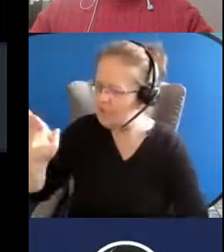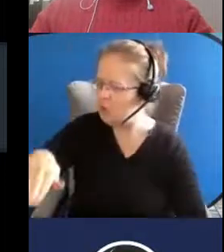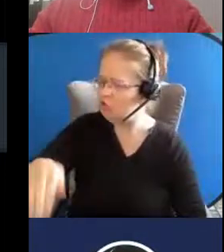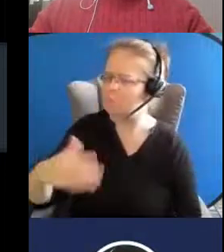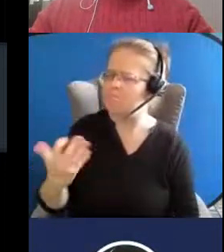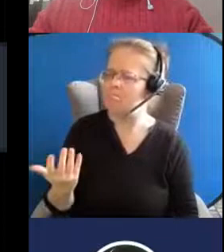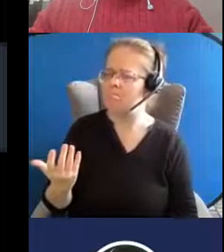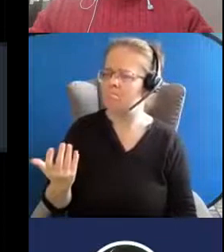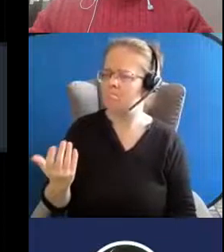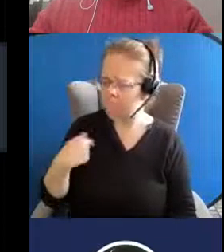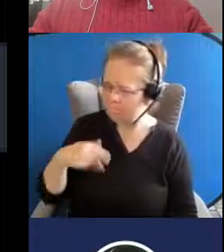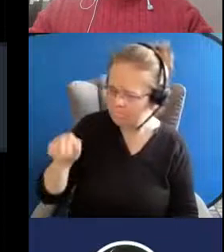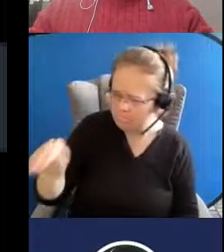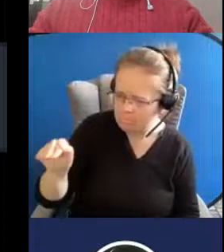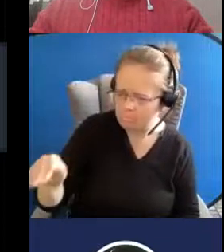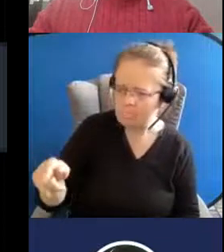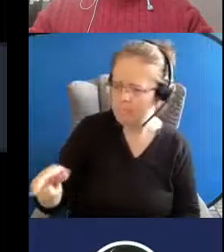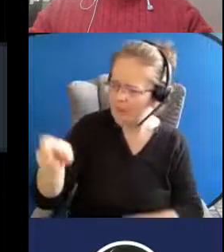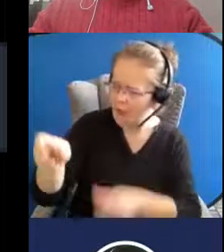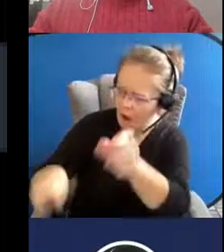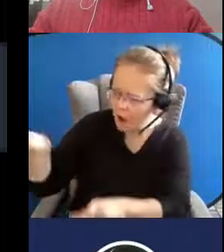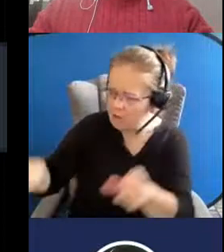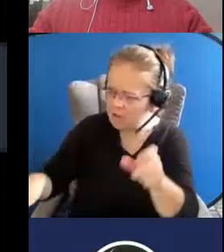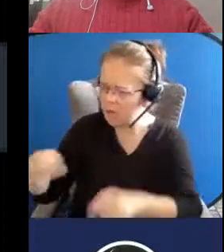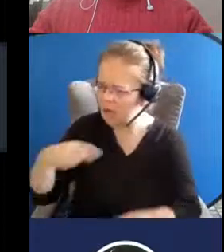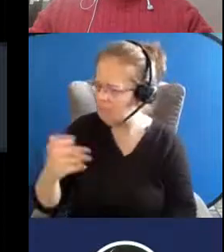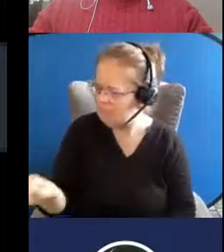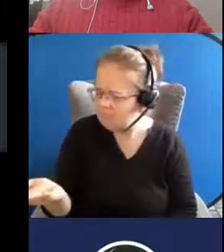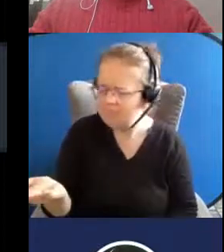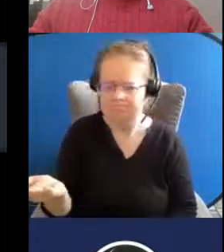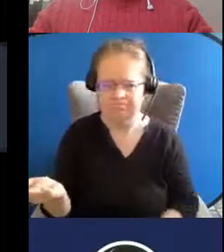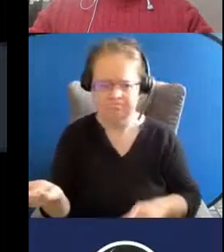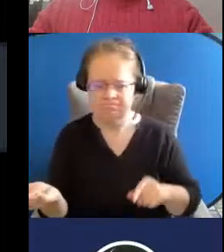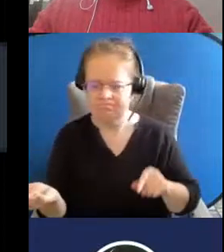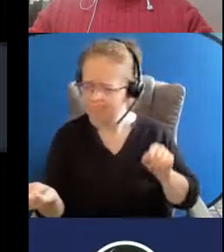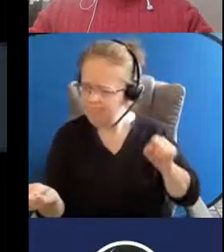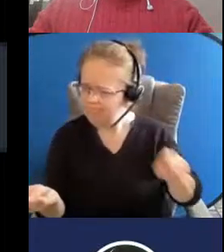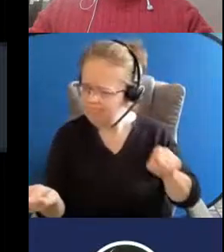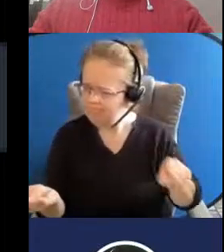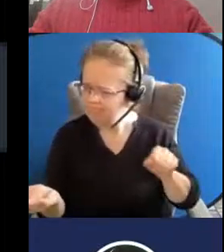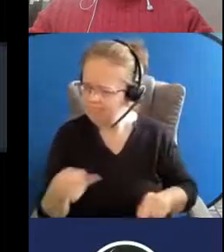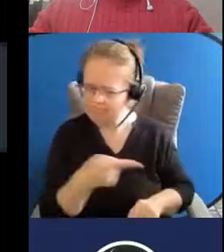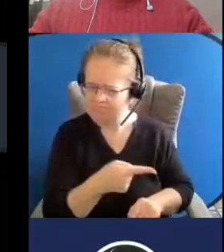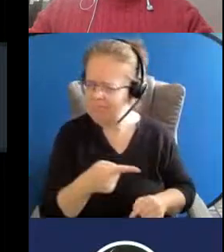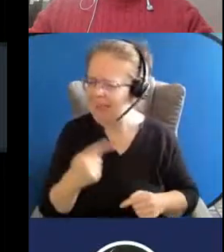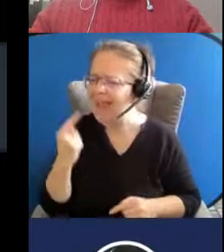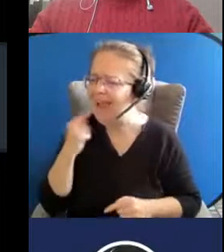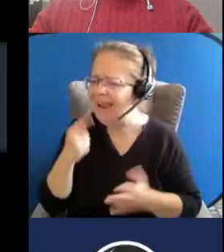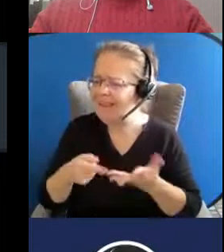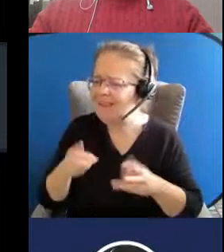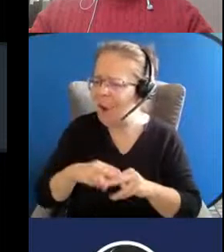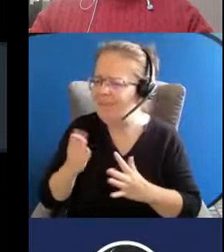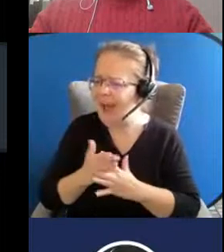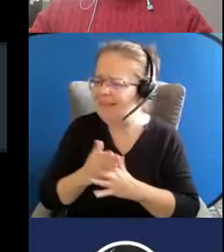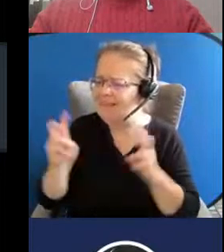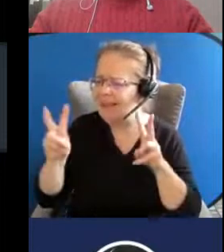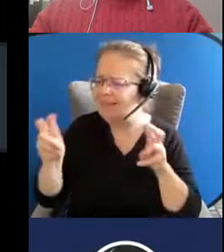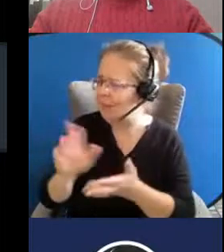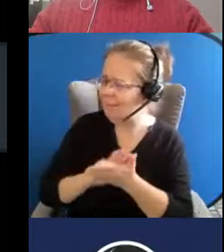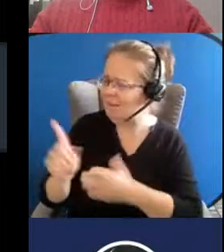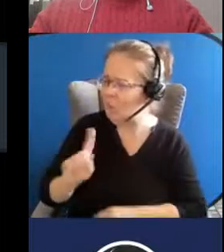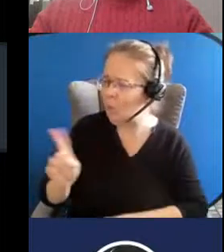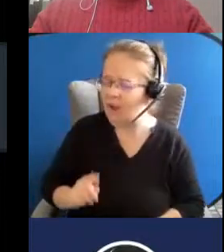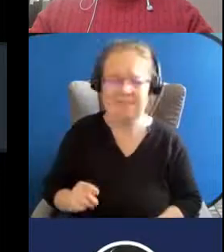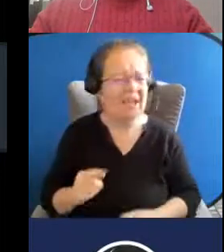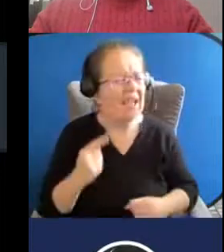would literally go to customers and we would say, what does ease of access mean to you? And some of them would go,